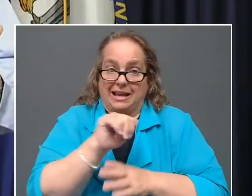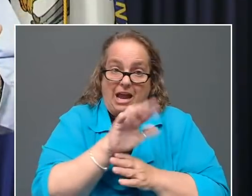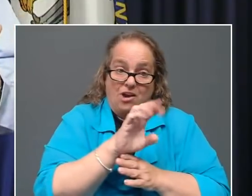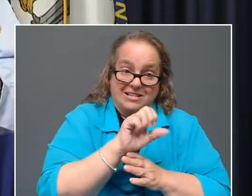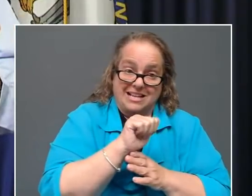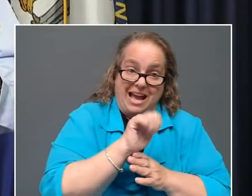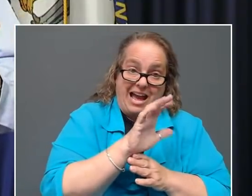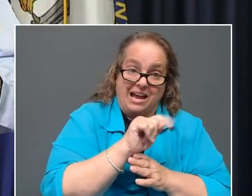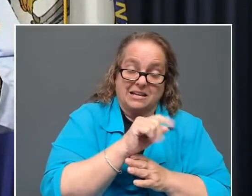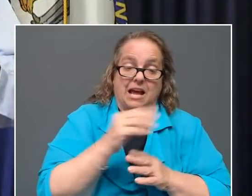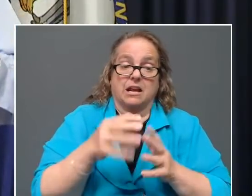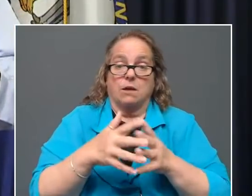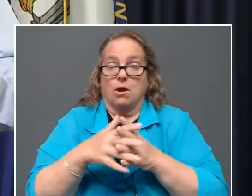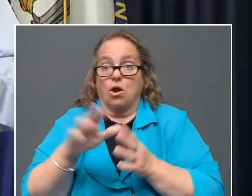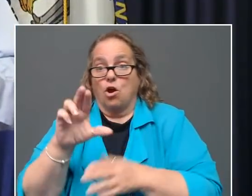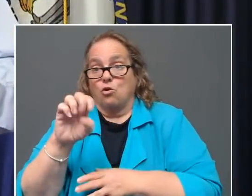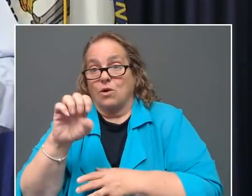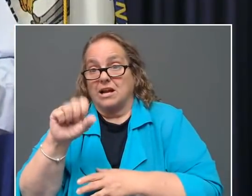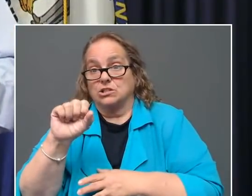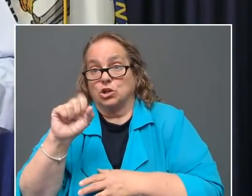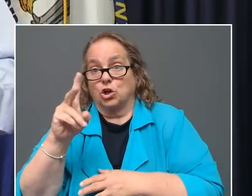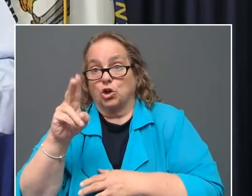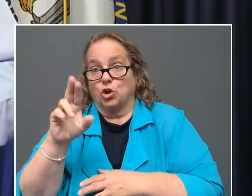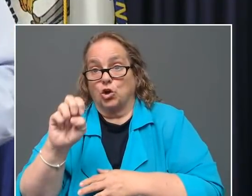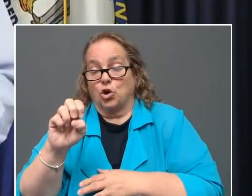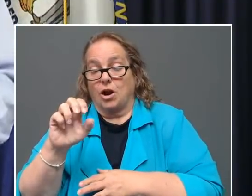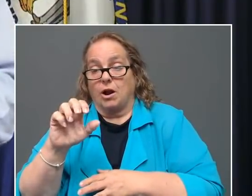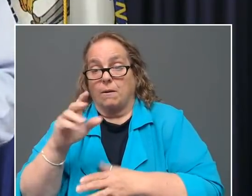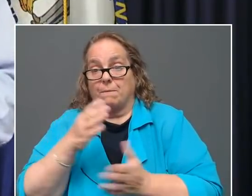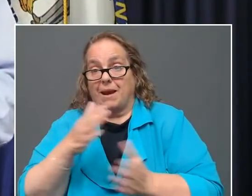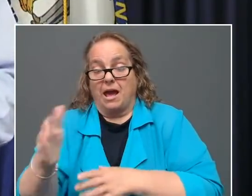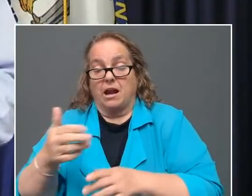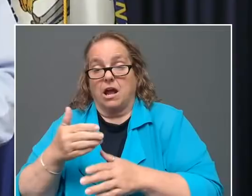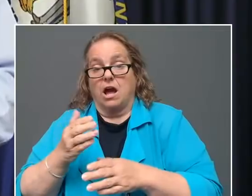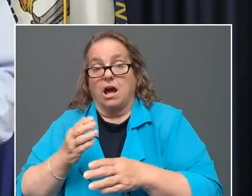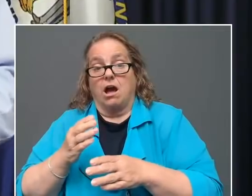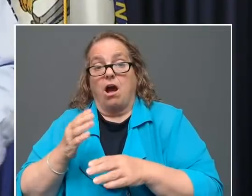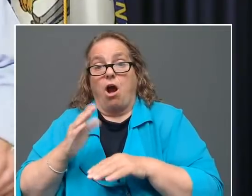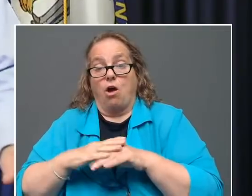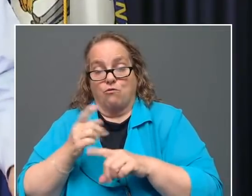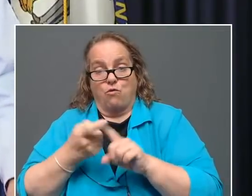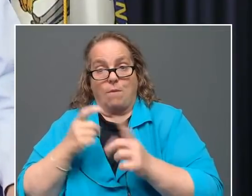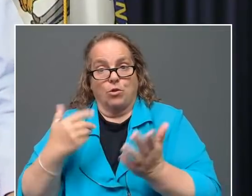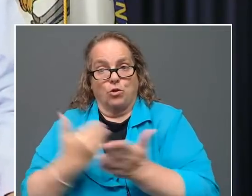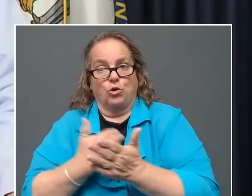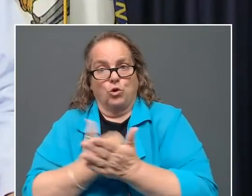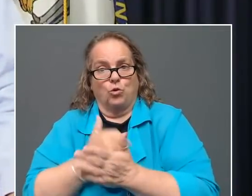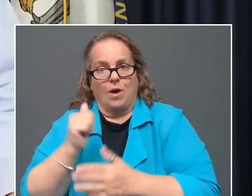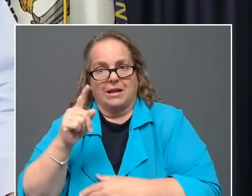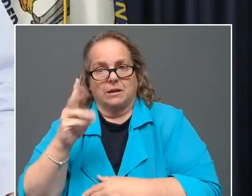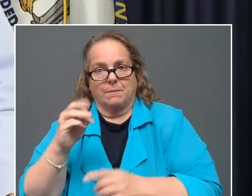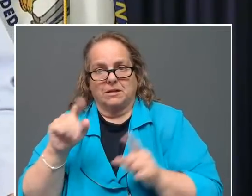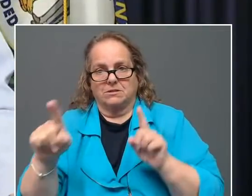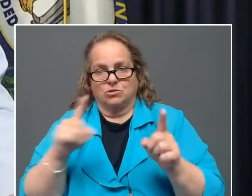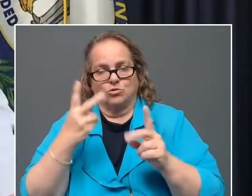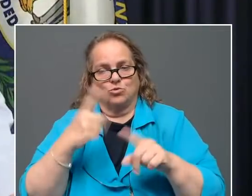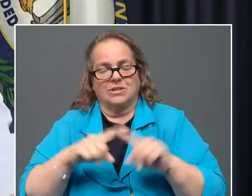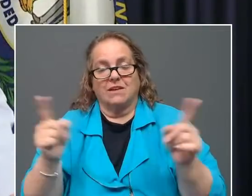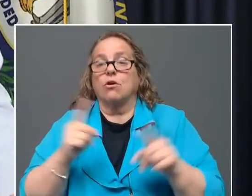American Rescue Plan Act under the new administration. All right, Catherine Collins with